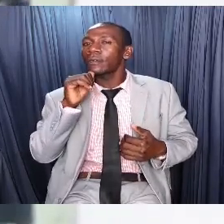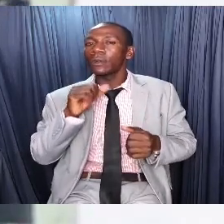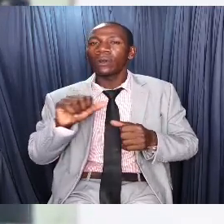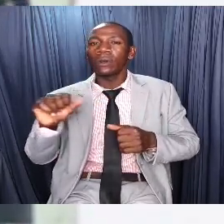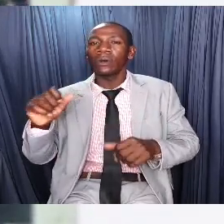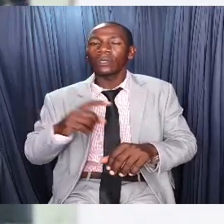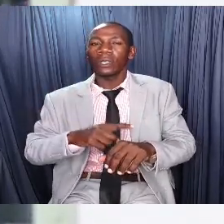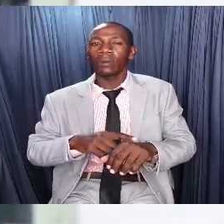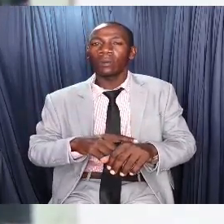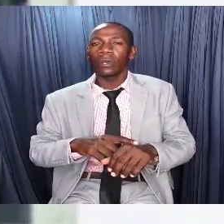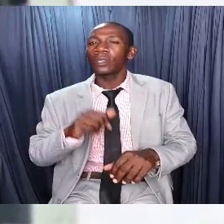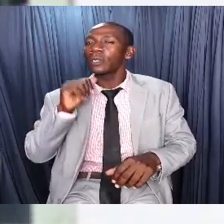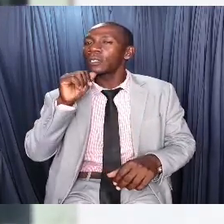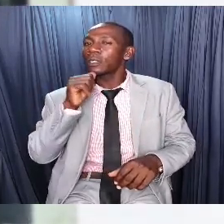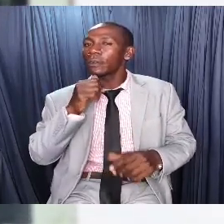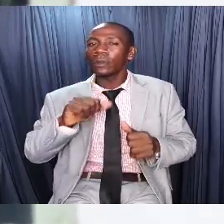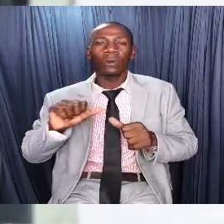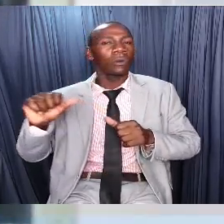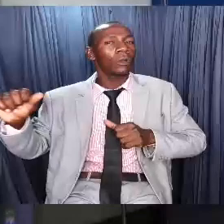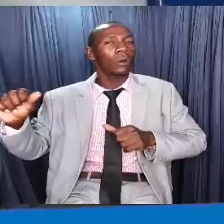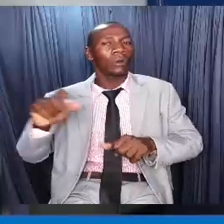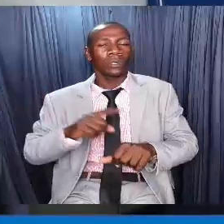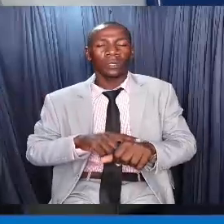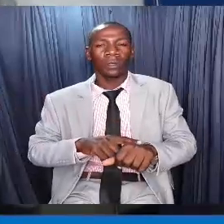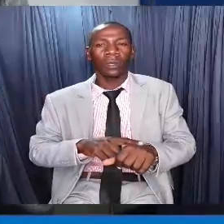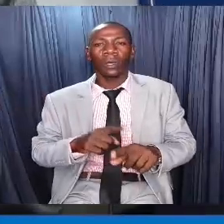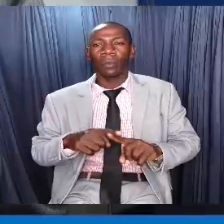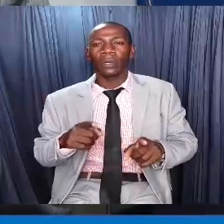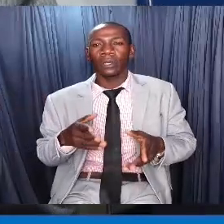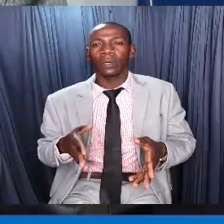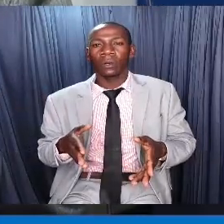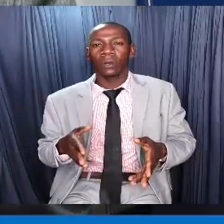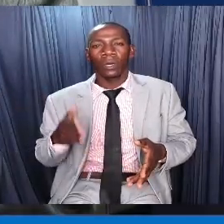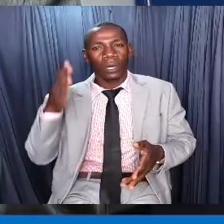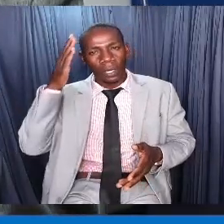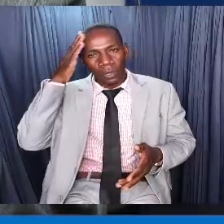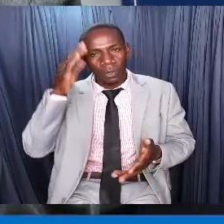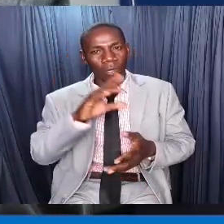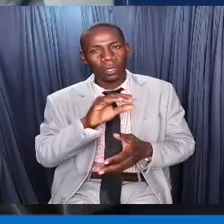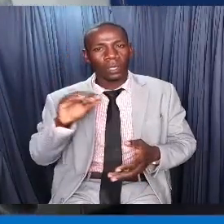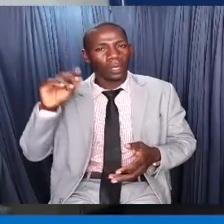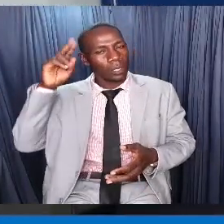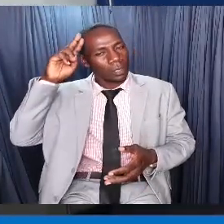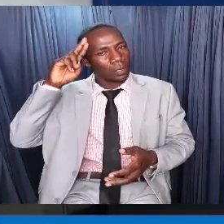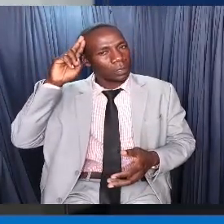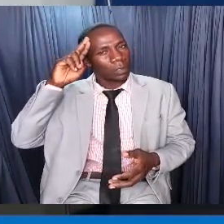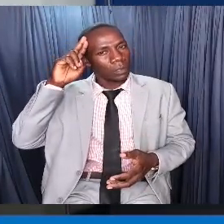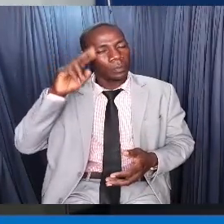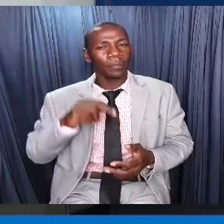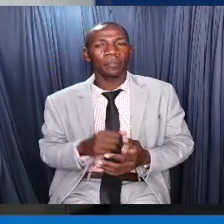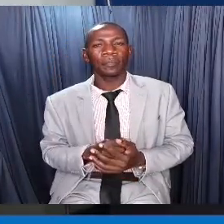long. Nimetatizika siku nyingi. I've been complicated for so many days. Sasa. But now. Nimejua sababu. I've known the root cause.